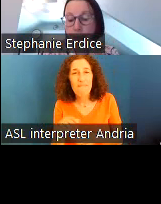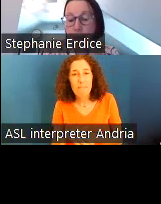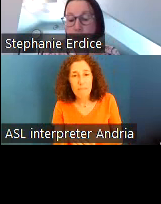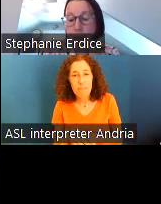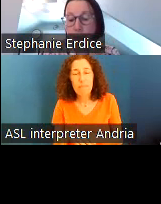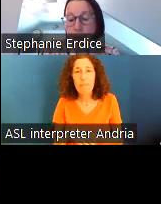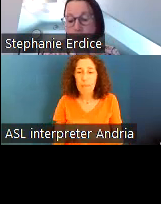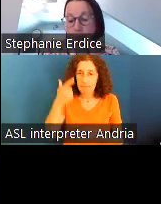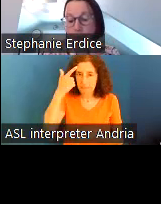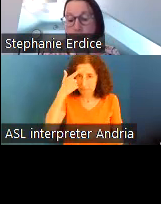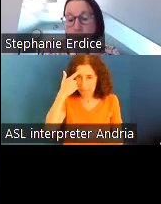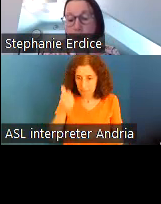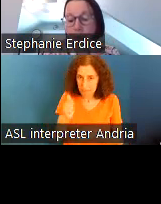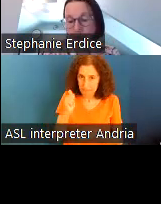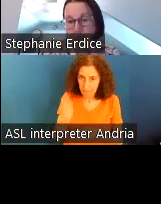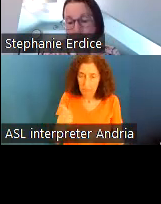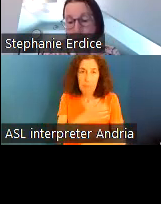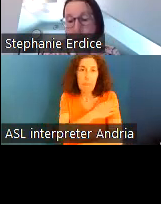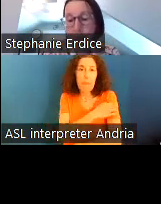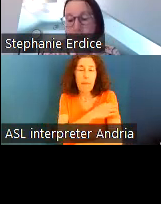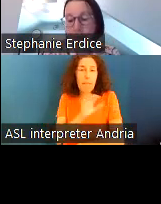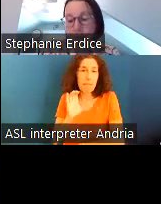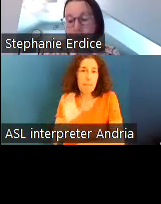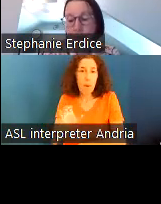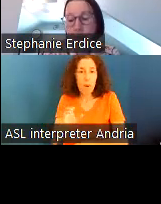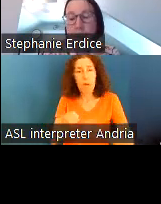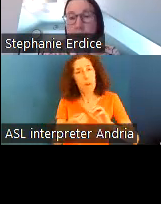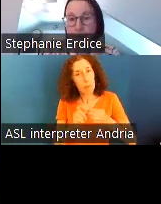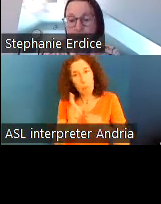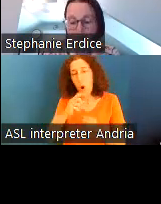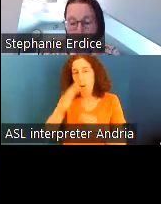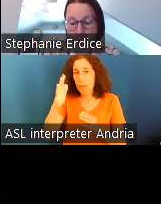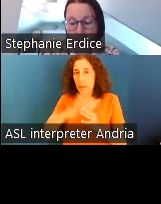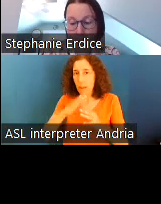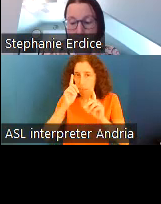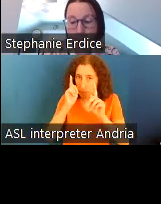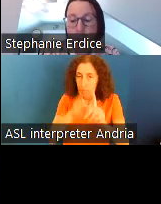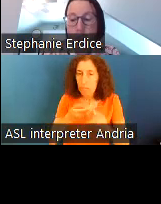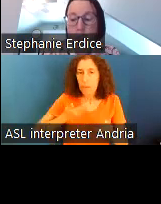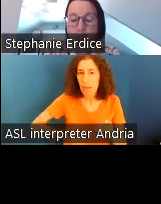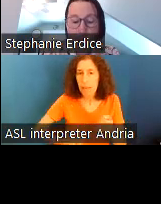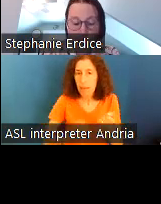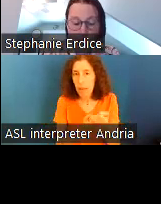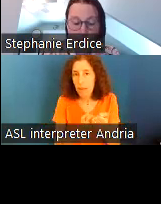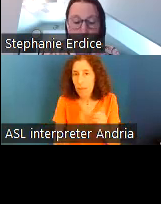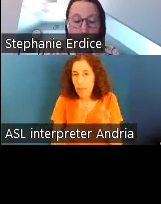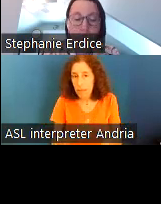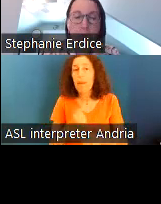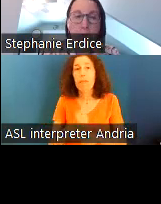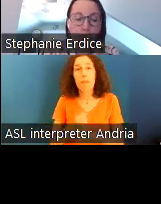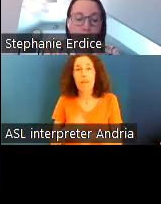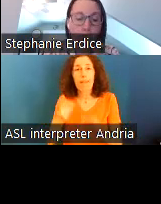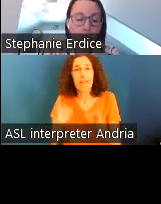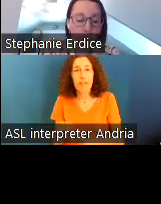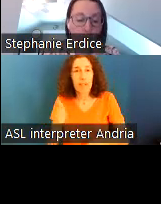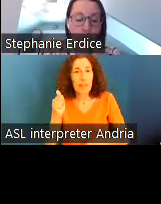the resources and support they need to make the decisions they see best for them. To empower them, we need